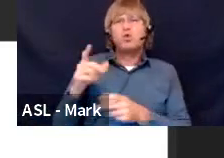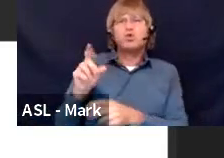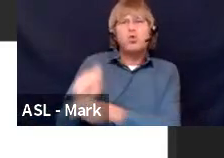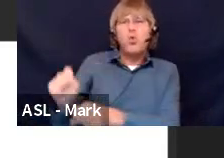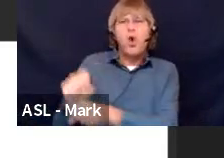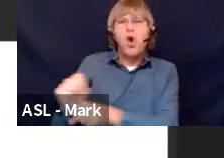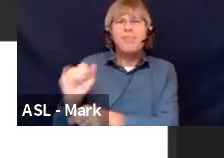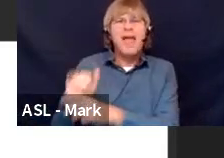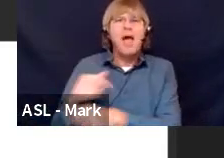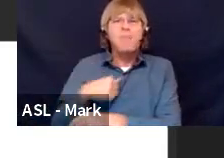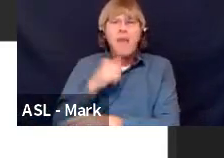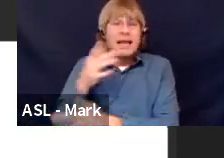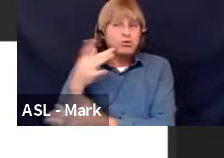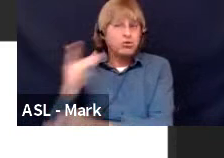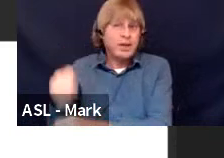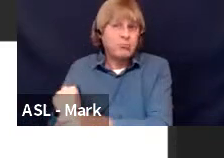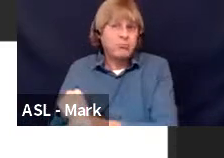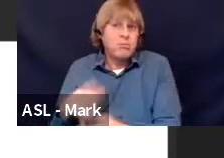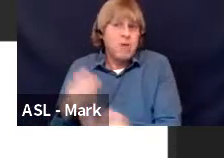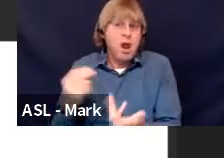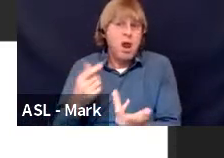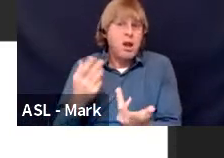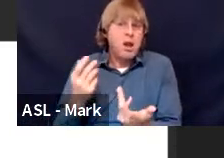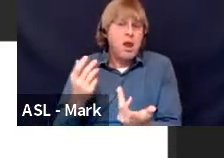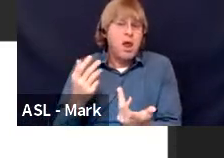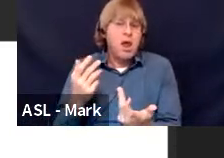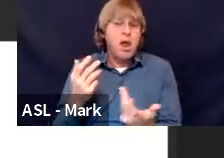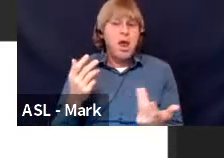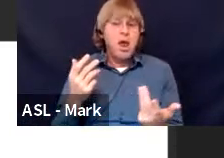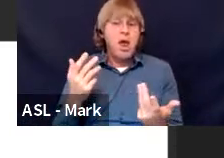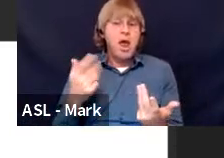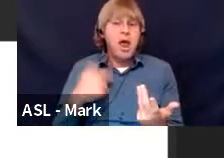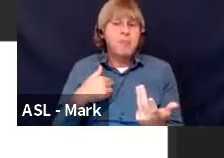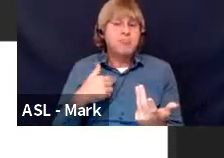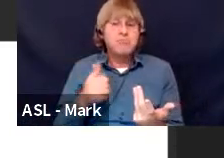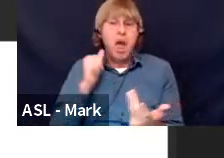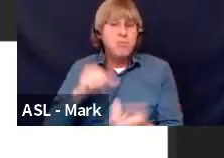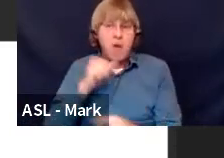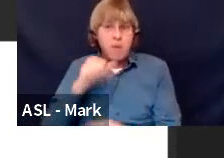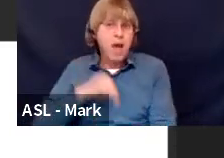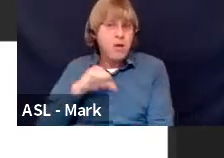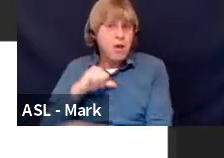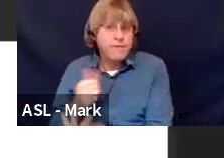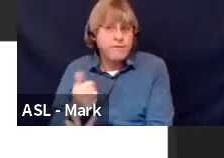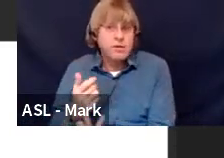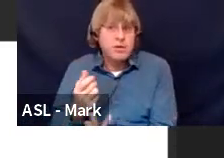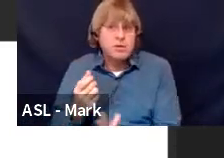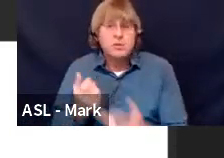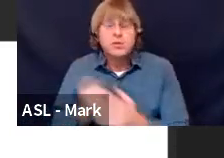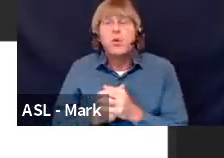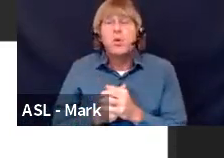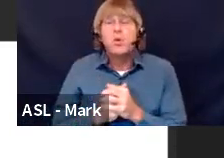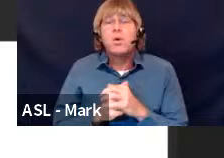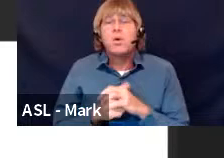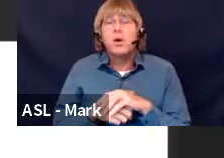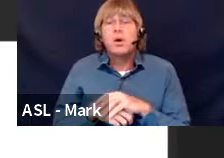that I'm not interested in, and also that I'm not proud of.